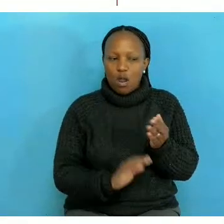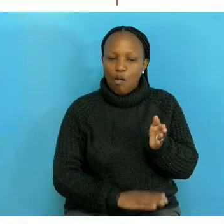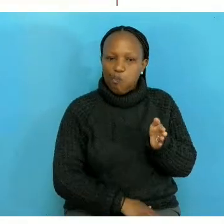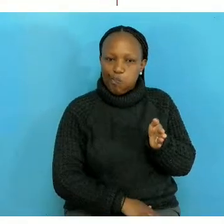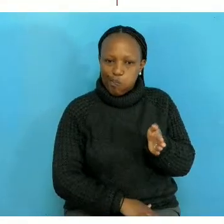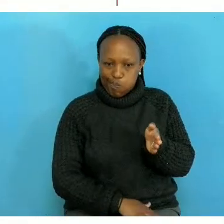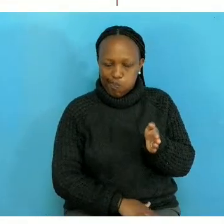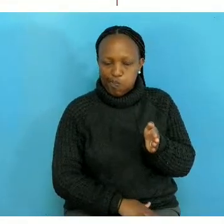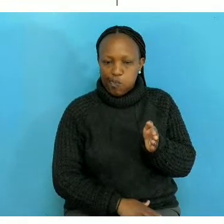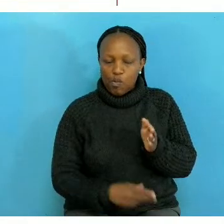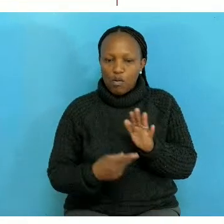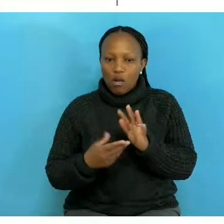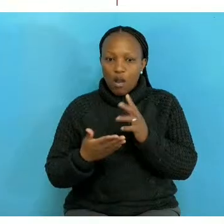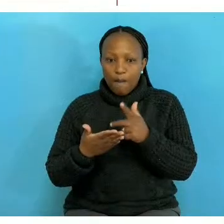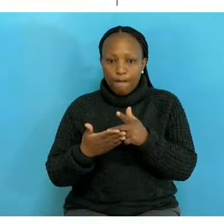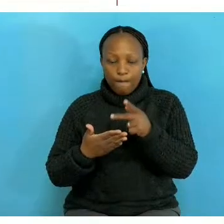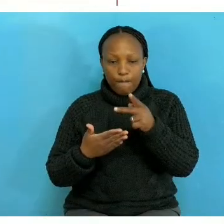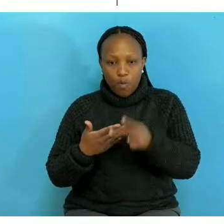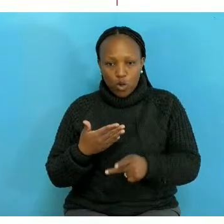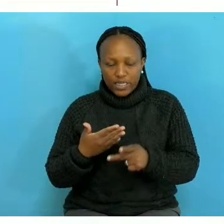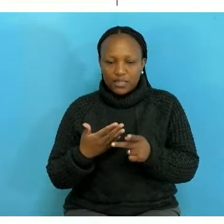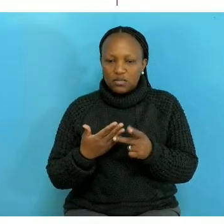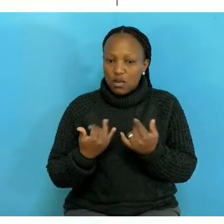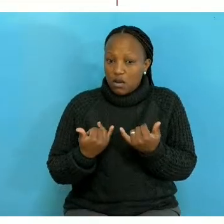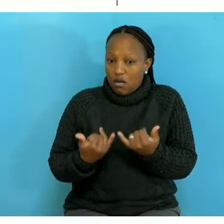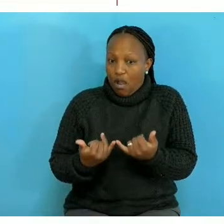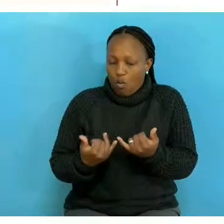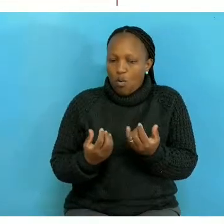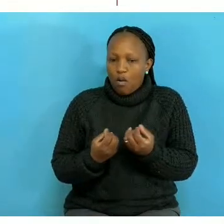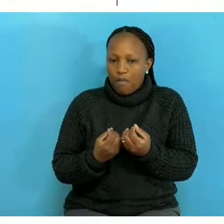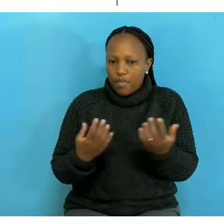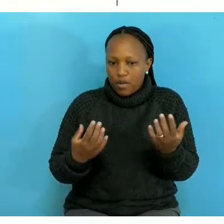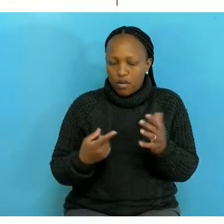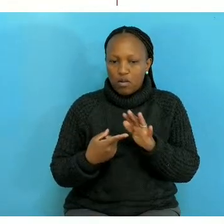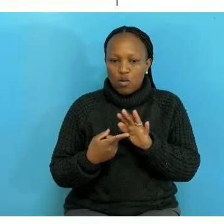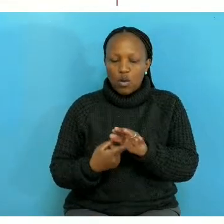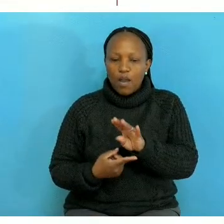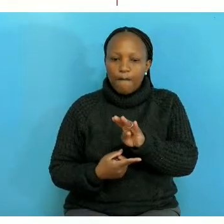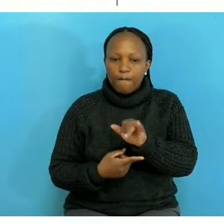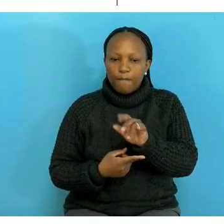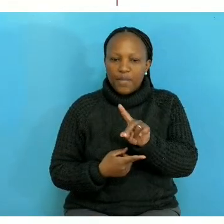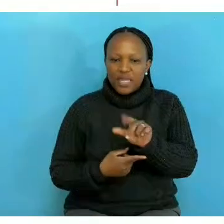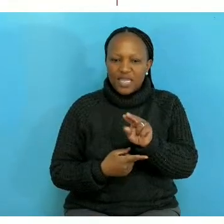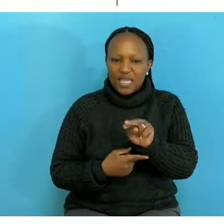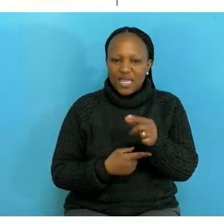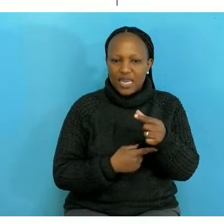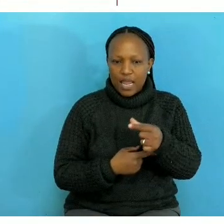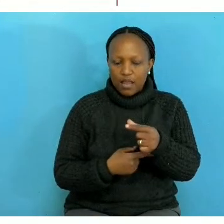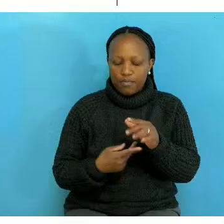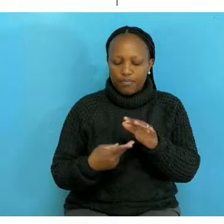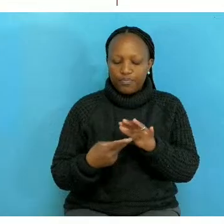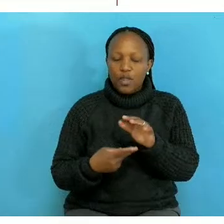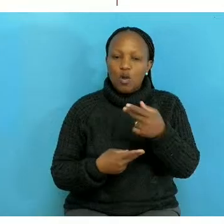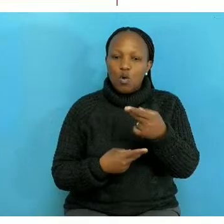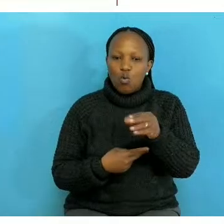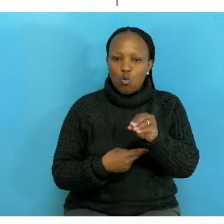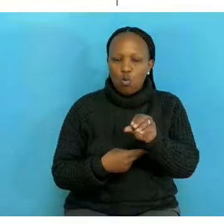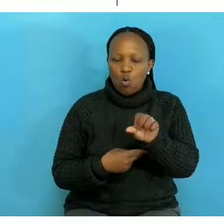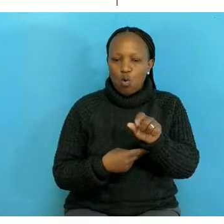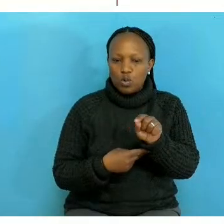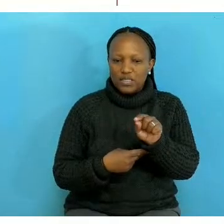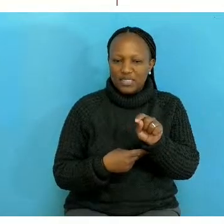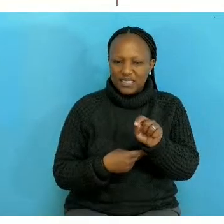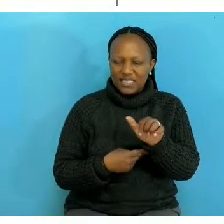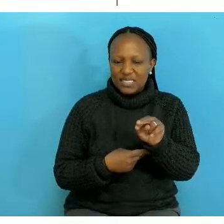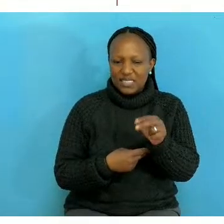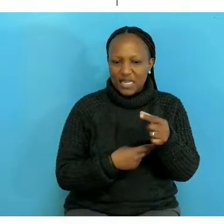and the projects that are ring-fenced, we currently have bidding and hosting, which is currently has been